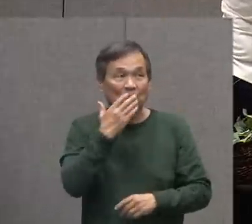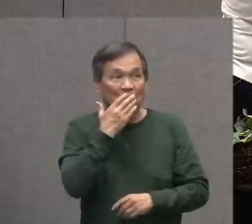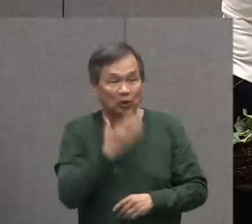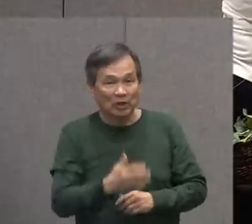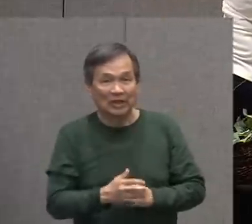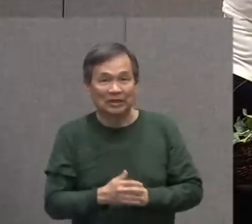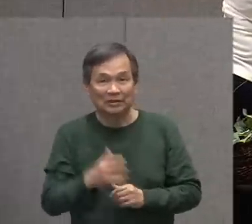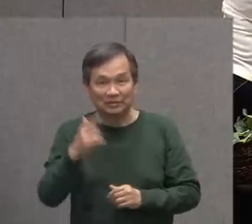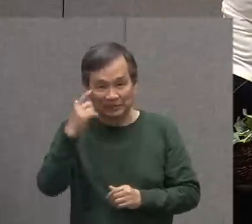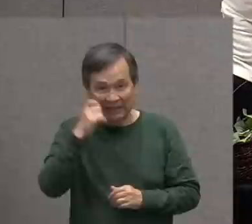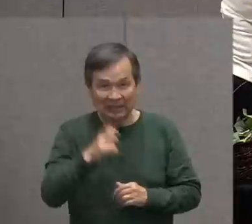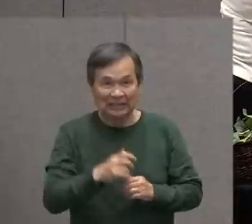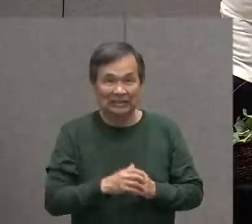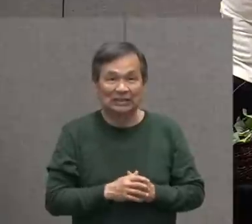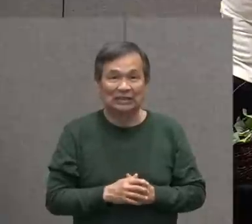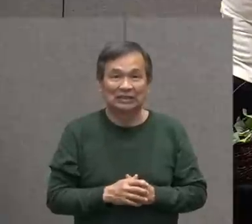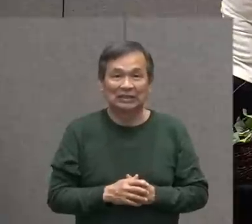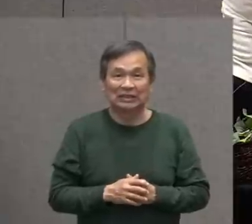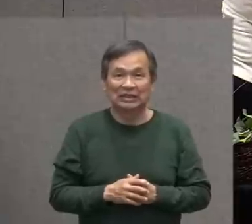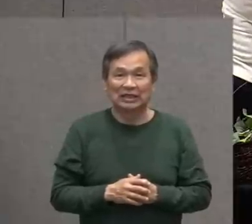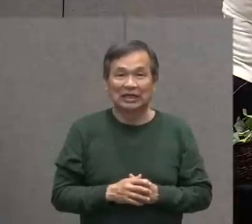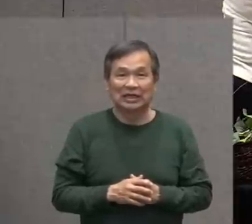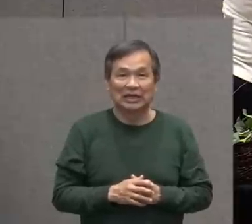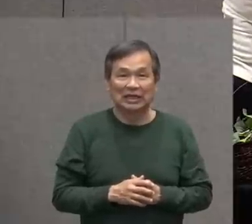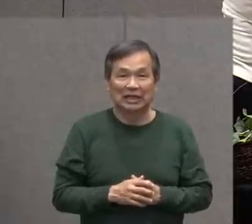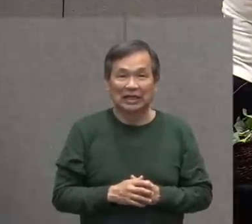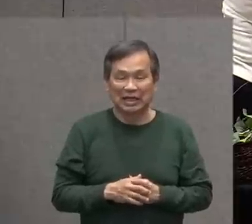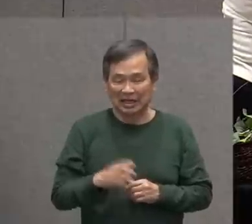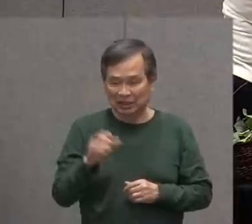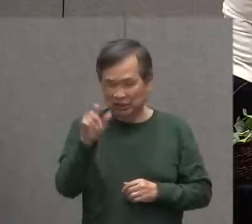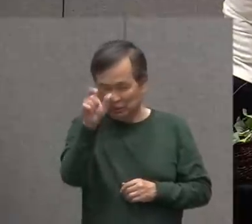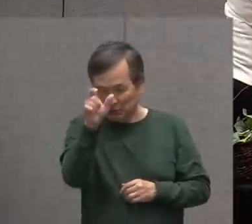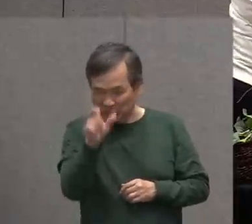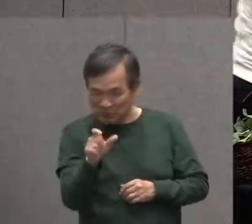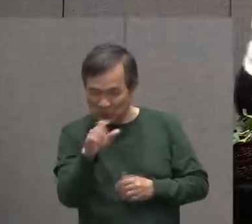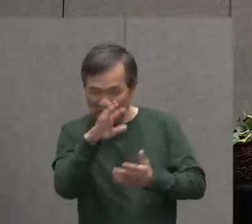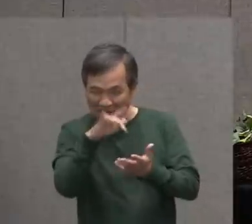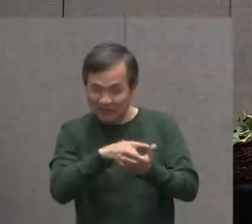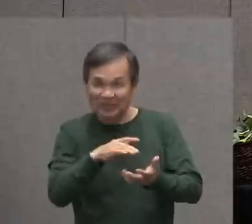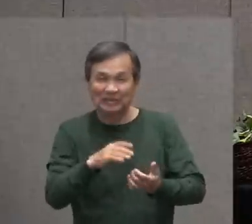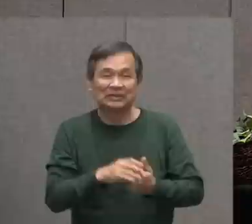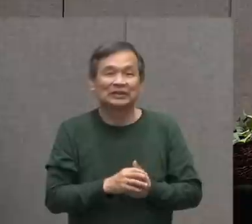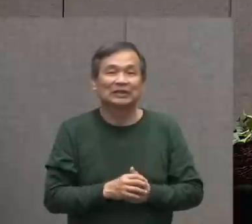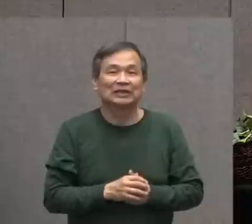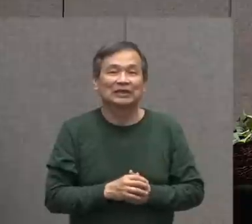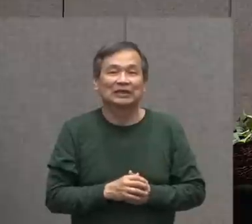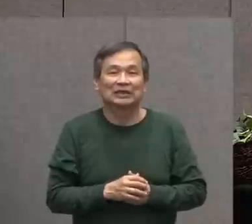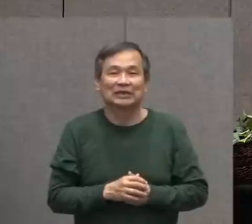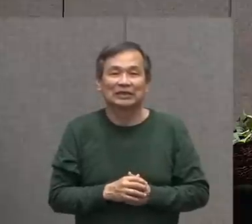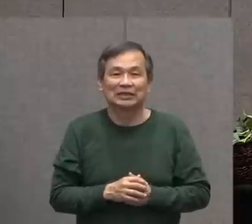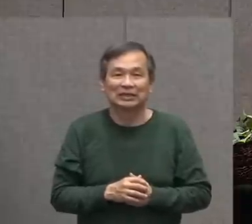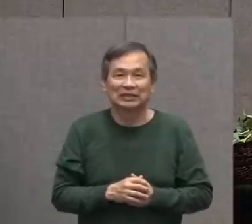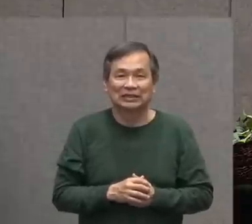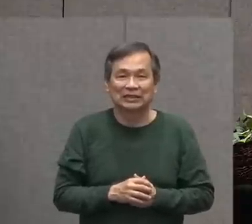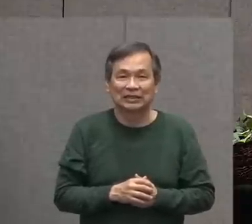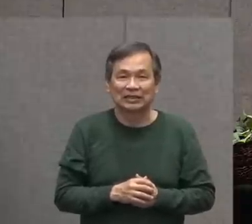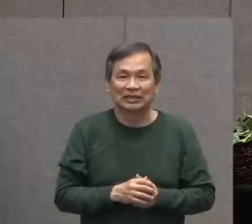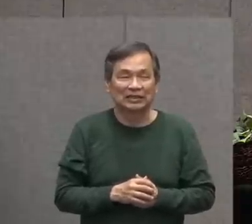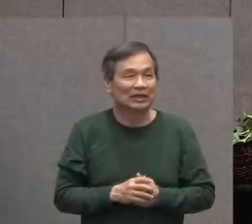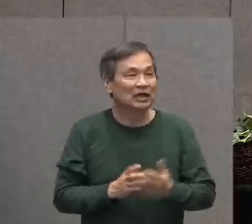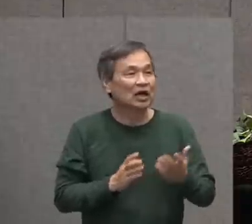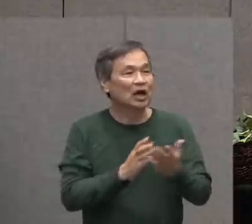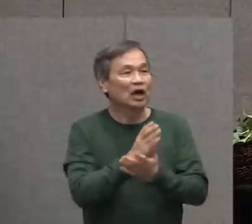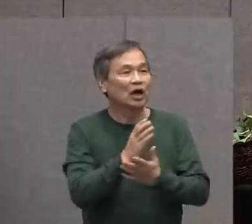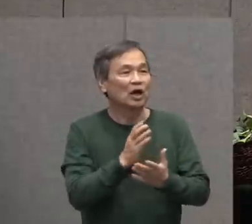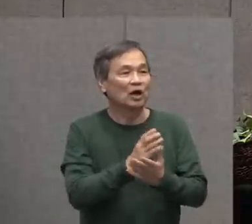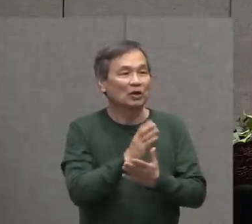because then maybe we can just use up a little bit of these skinny spots that we have. So I'll go across 1 and down 3. All right. Let's